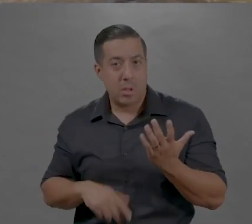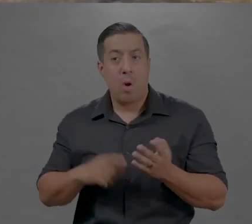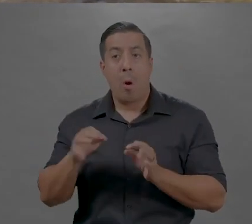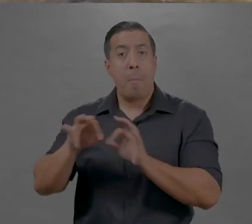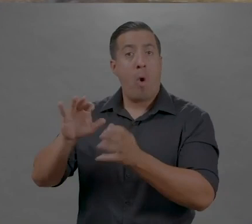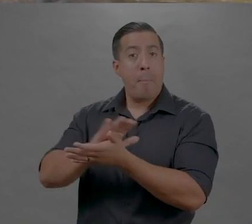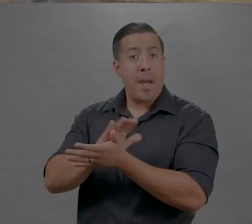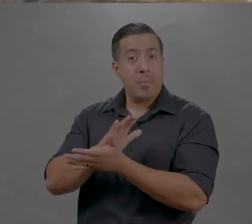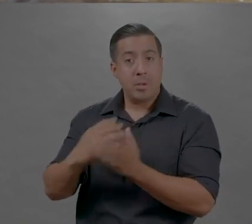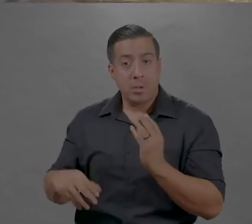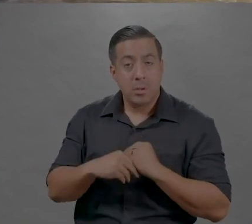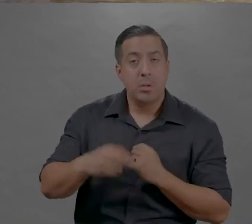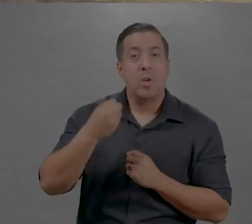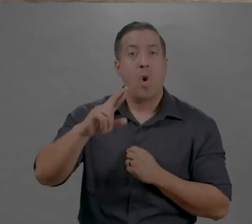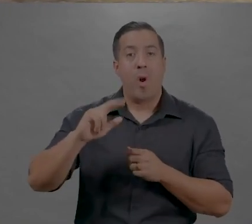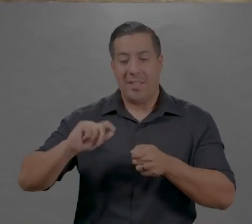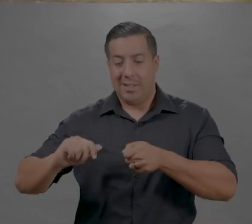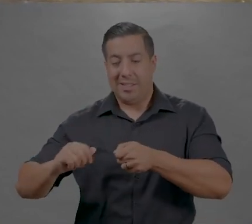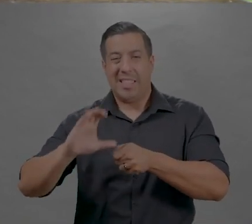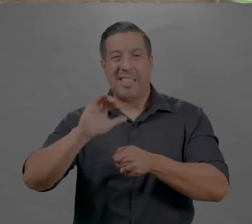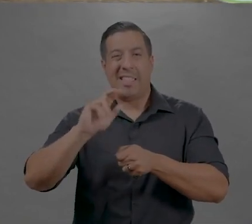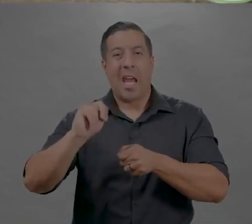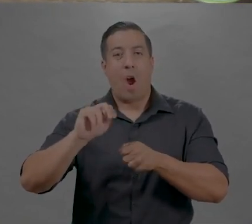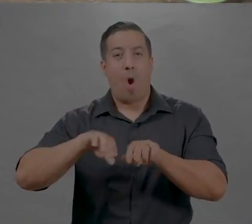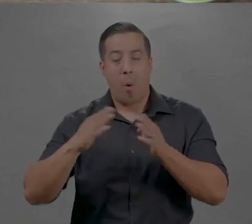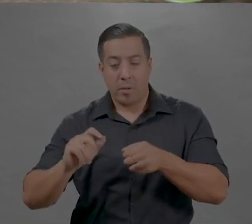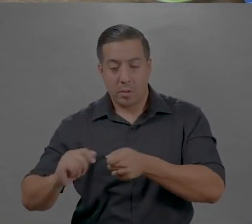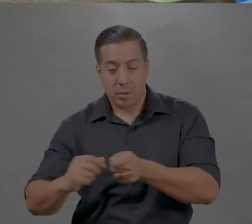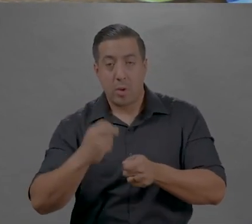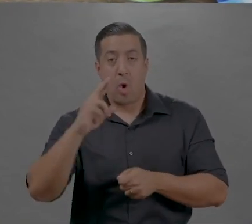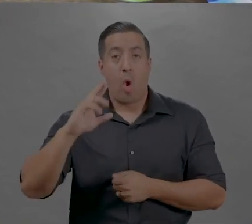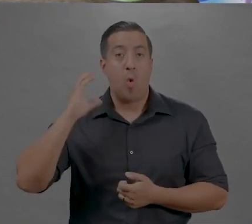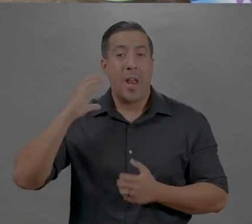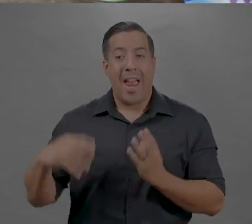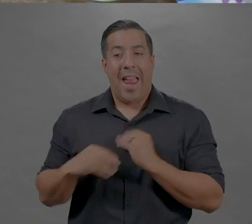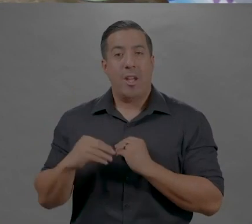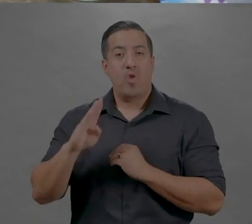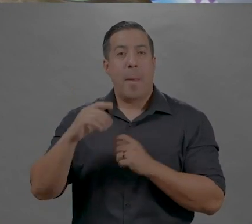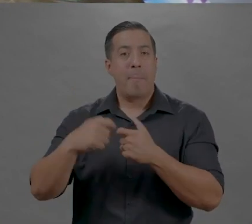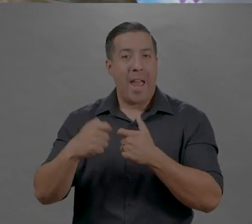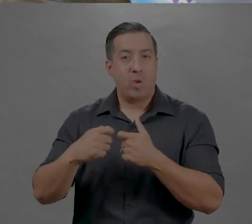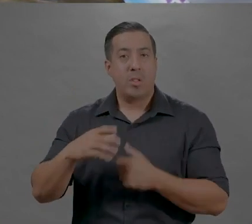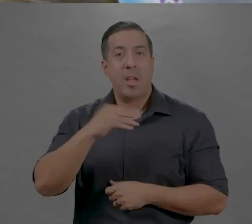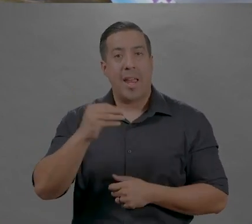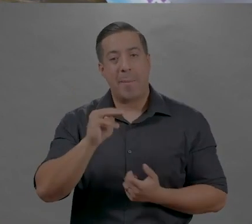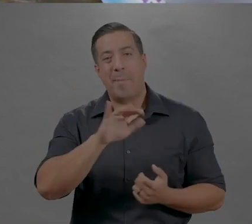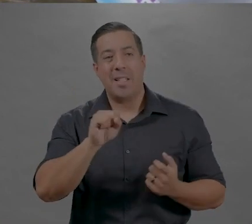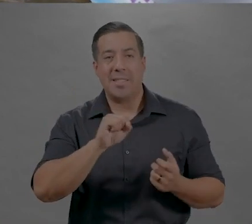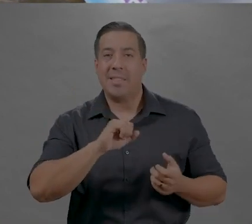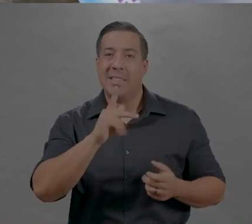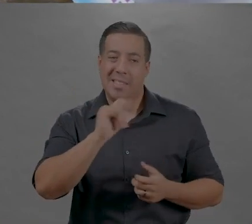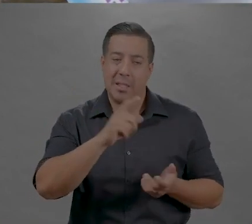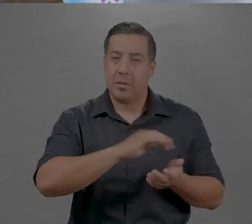and toiletries, plus important papers, a manual can opener, a weather radio with extra batteries,